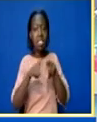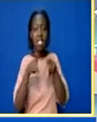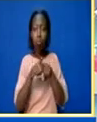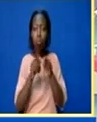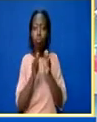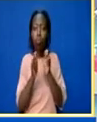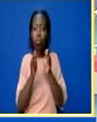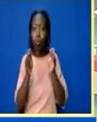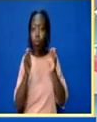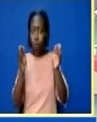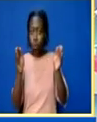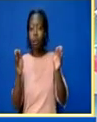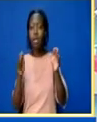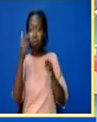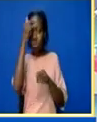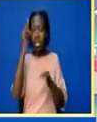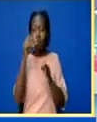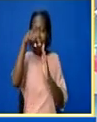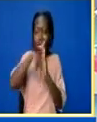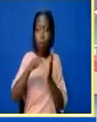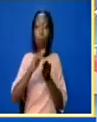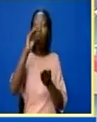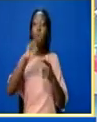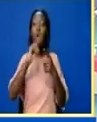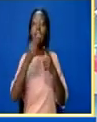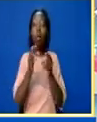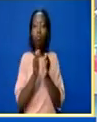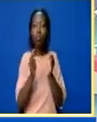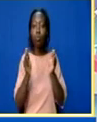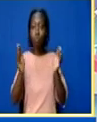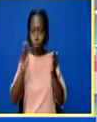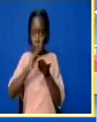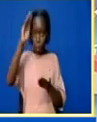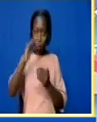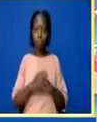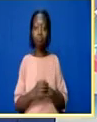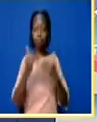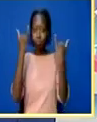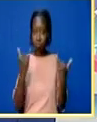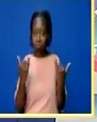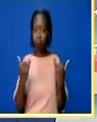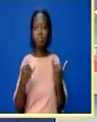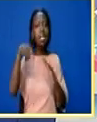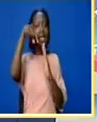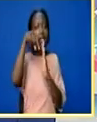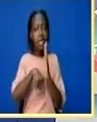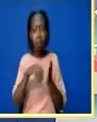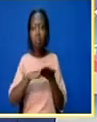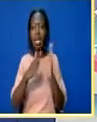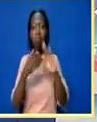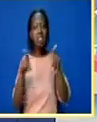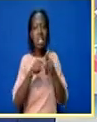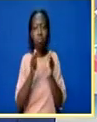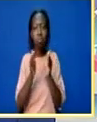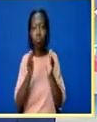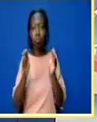Okay. Because the more it goes deep, the wider it goes as well. The wider it goes. Okay. So, they deepen mm-hmm. and they widen. And they